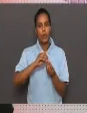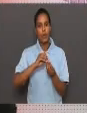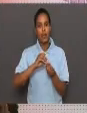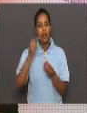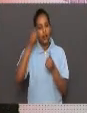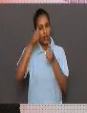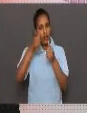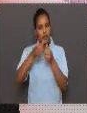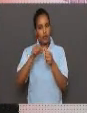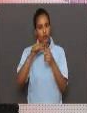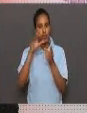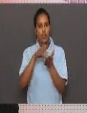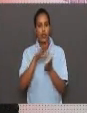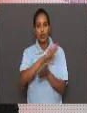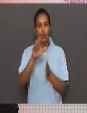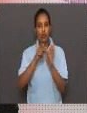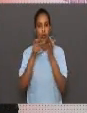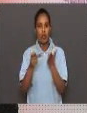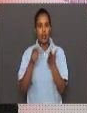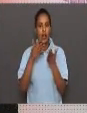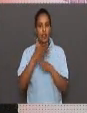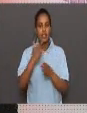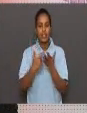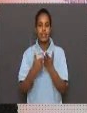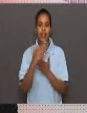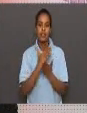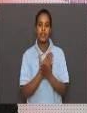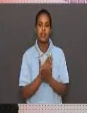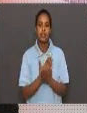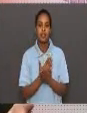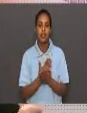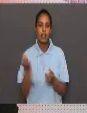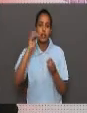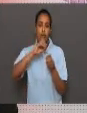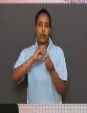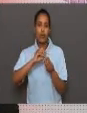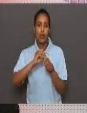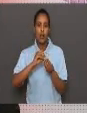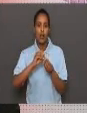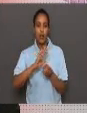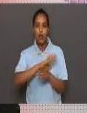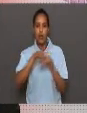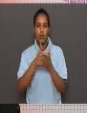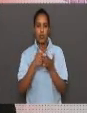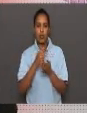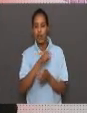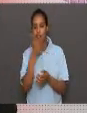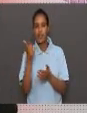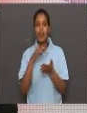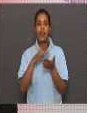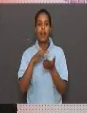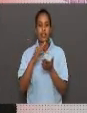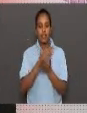Also, remember to review your notes after this lesson, as well as after all of your